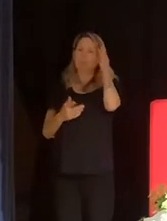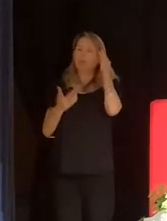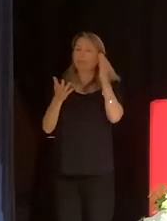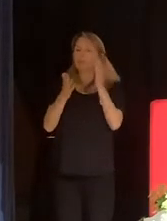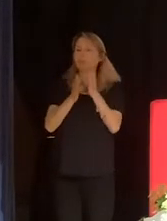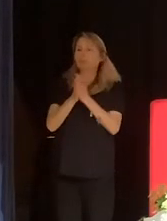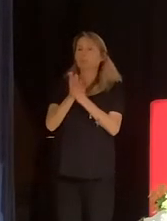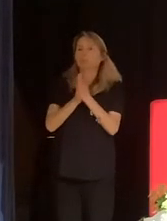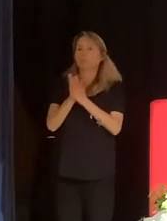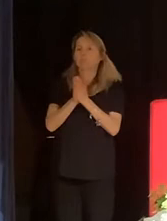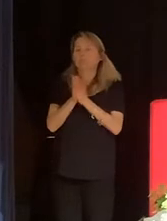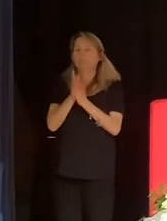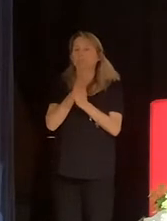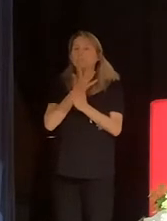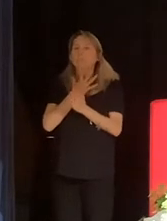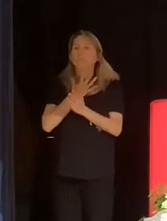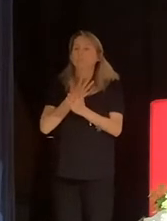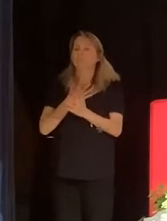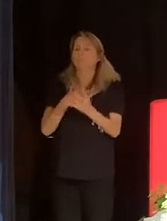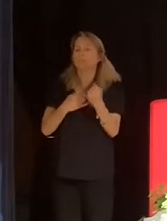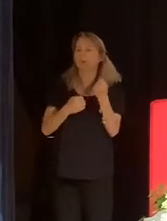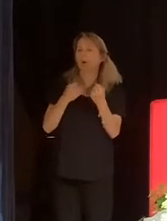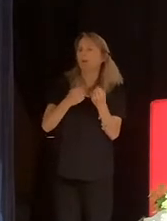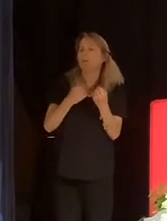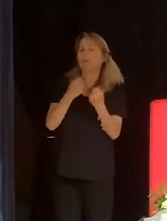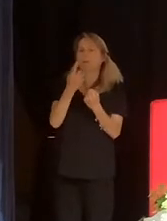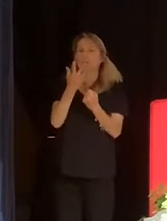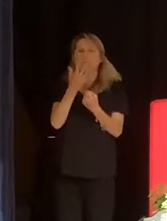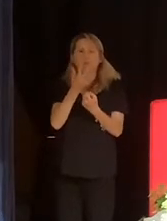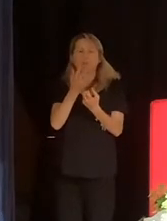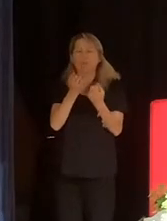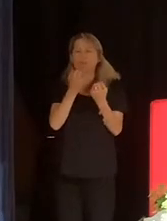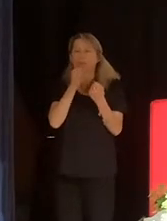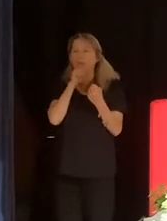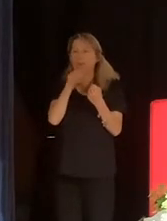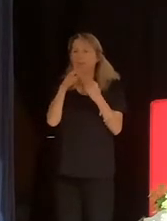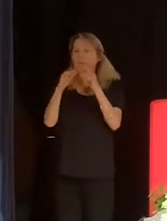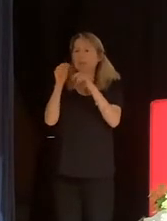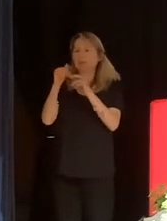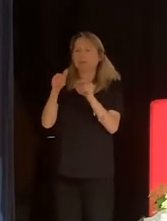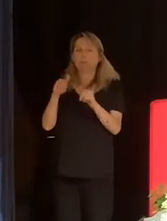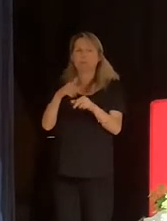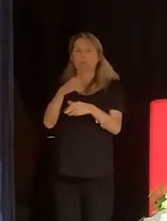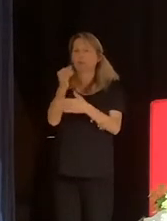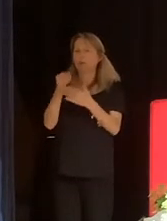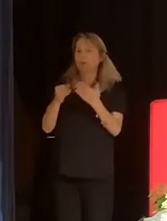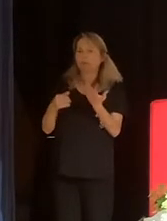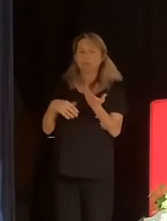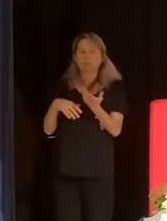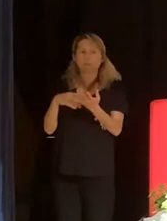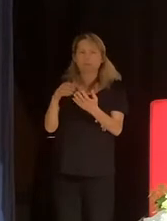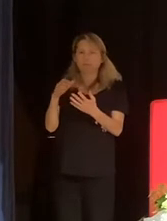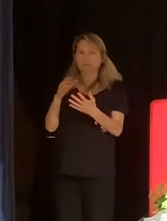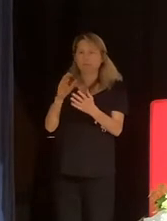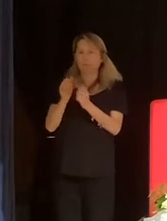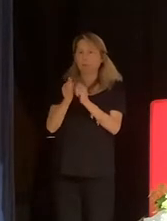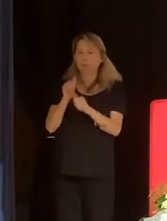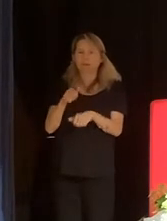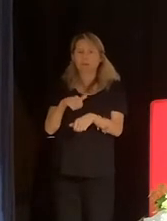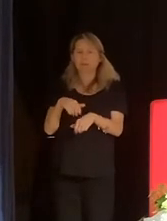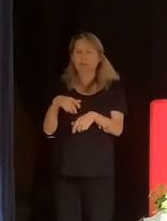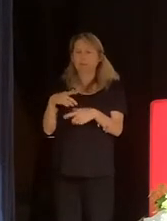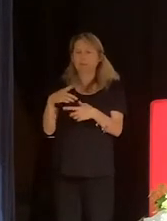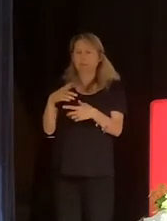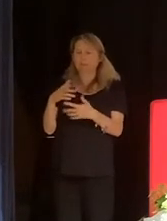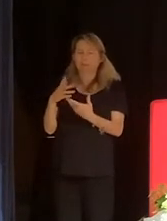for cars, passion for building things, passion for art, music, or physical activity. Let